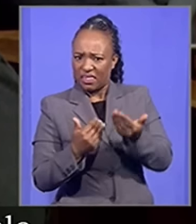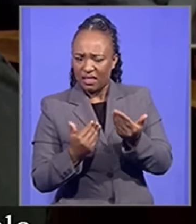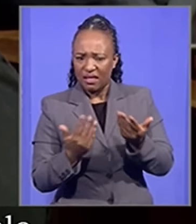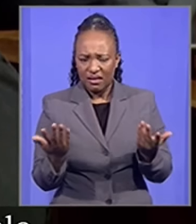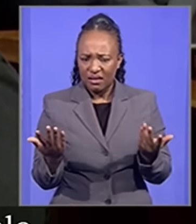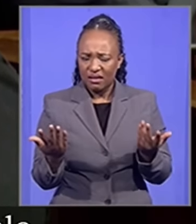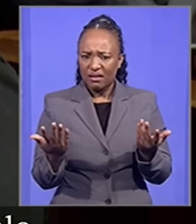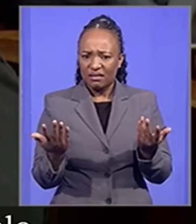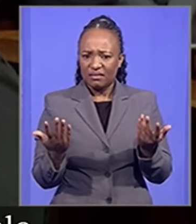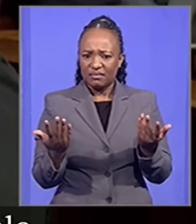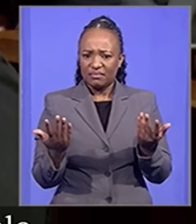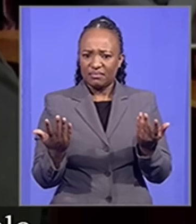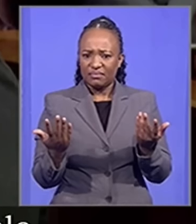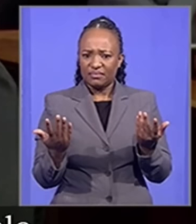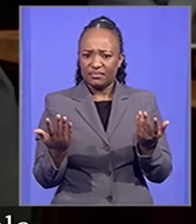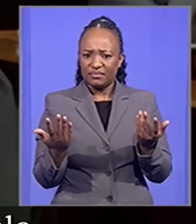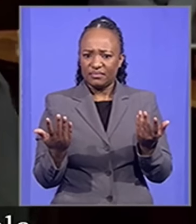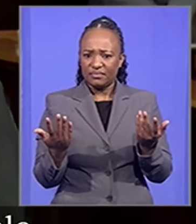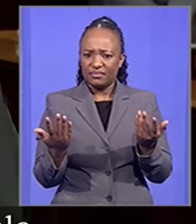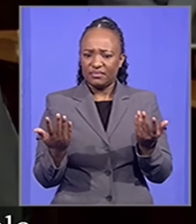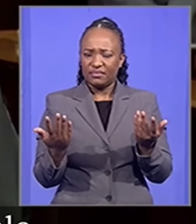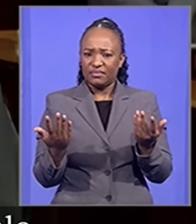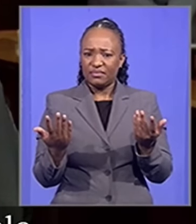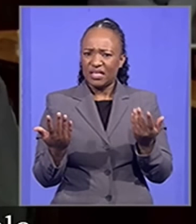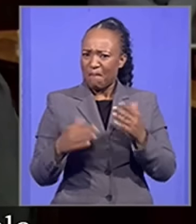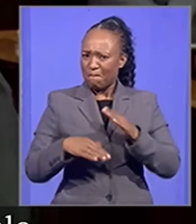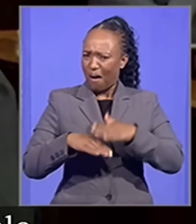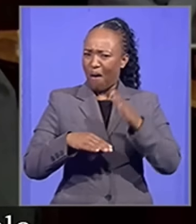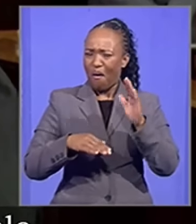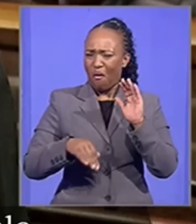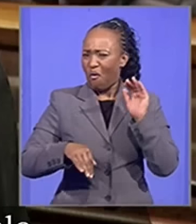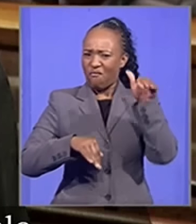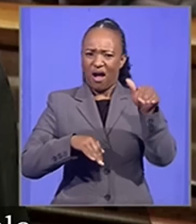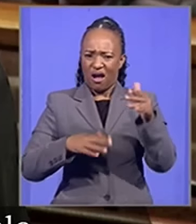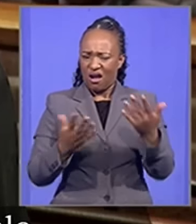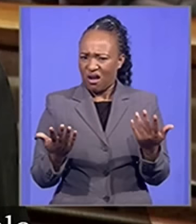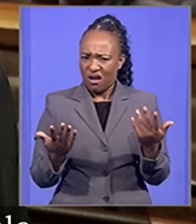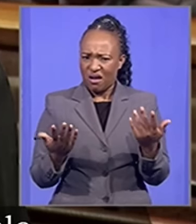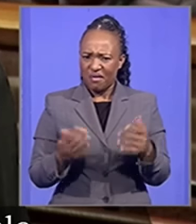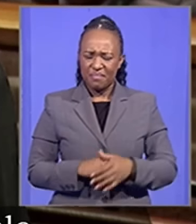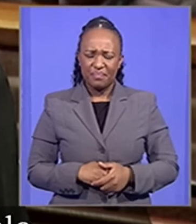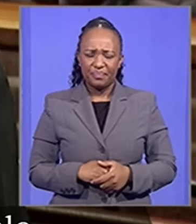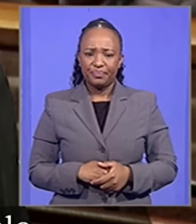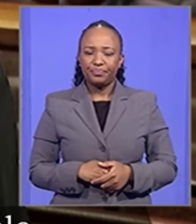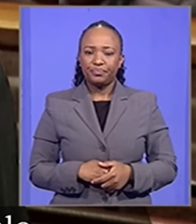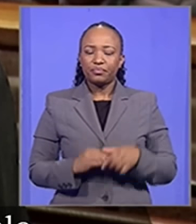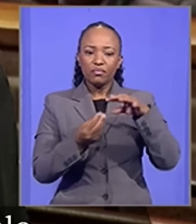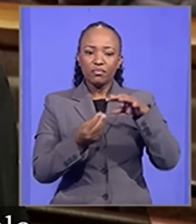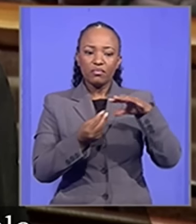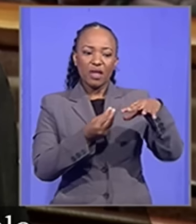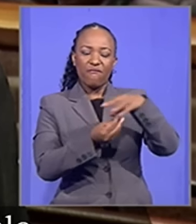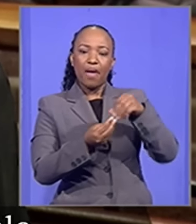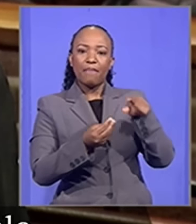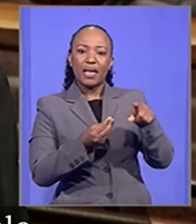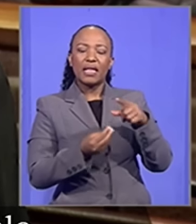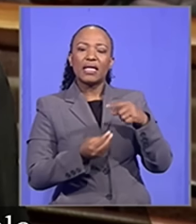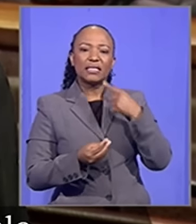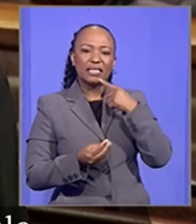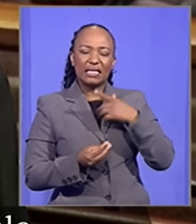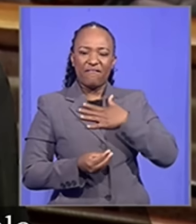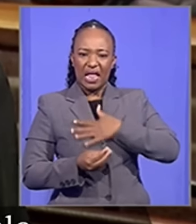That is 80 times longer than any of her co-accused. Lelapa la bolere le swabile ke ka mo botjhotjhisi